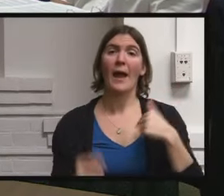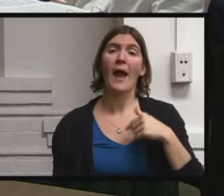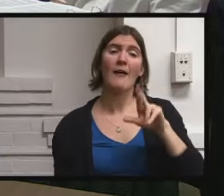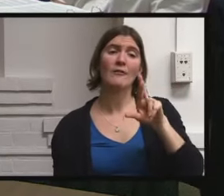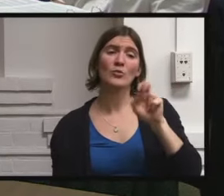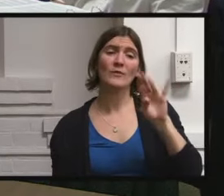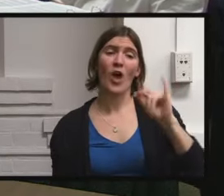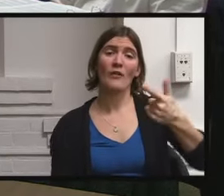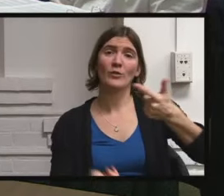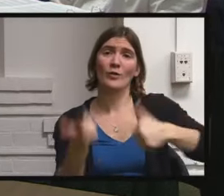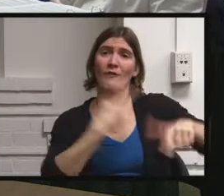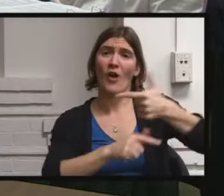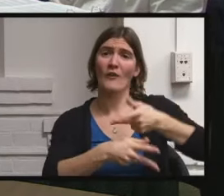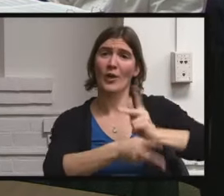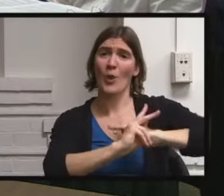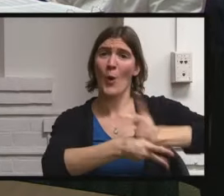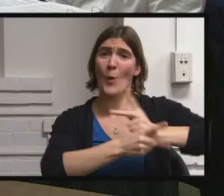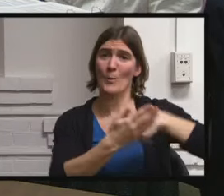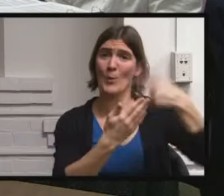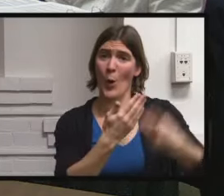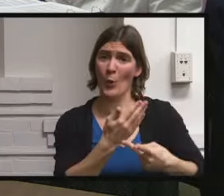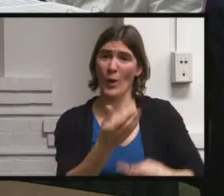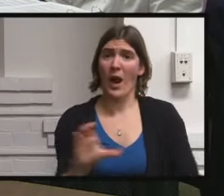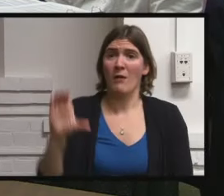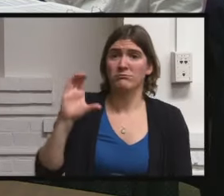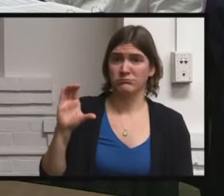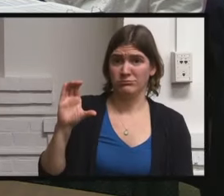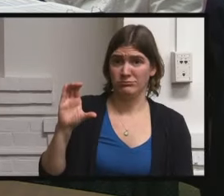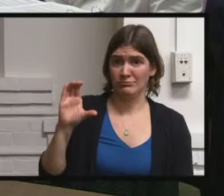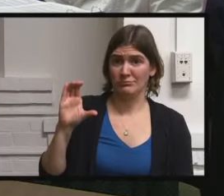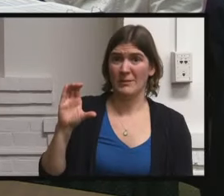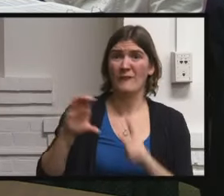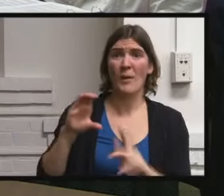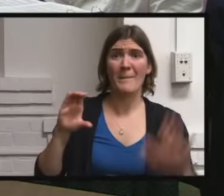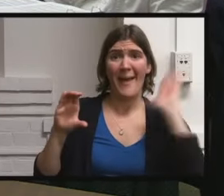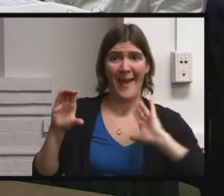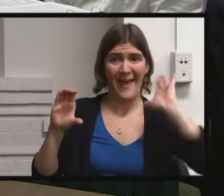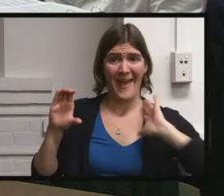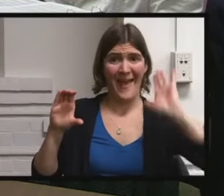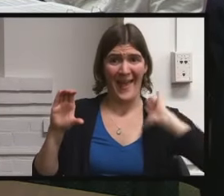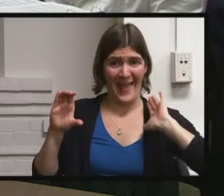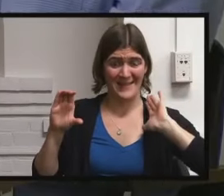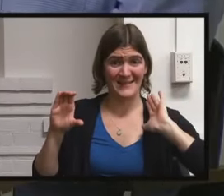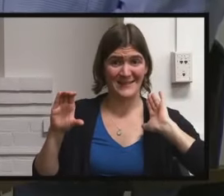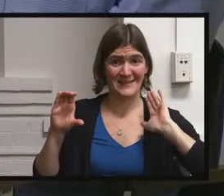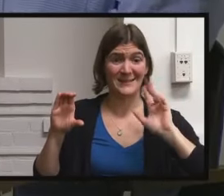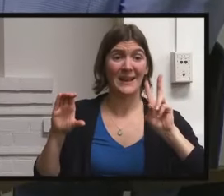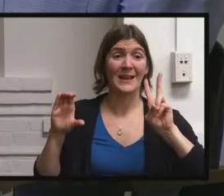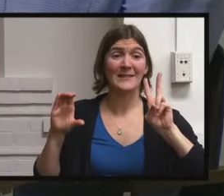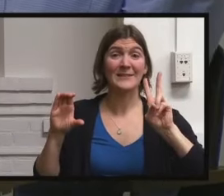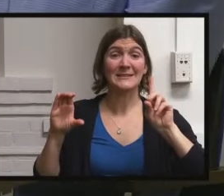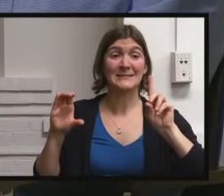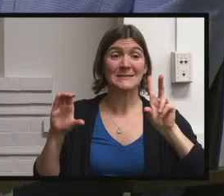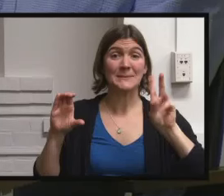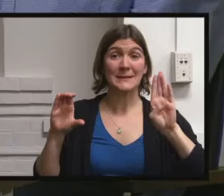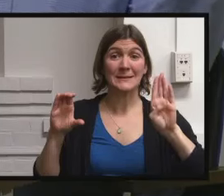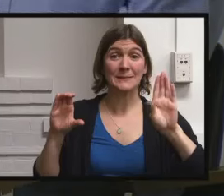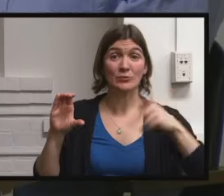fund, seeded with funds known as program income from past BCDB